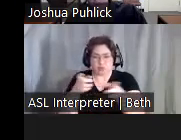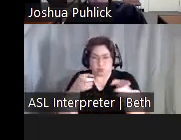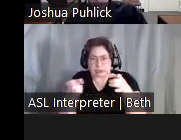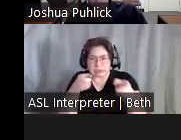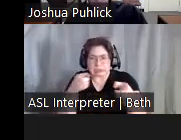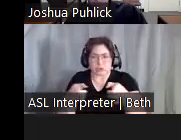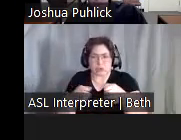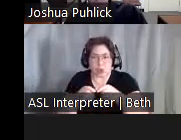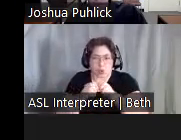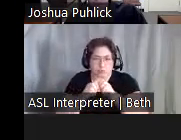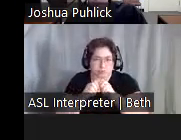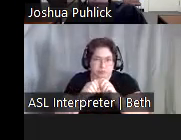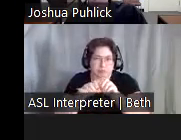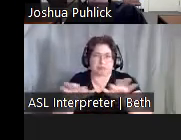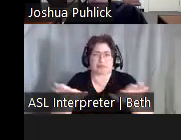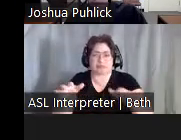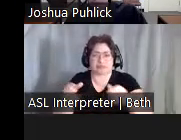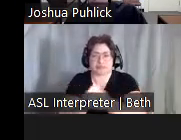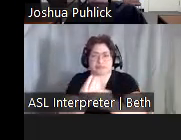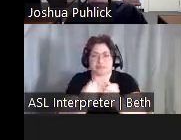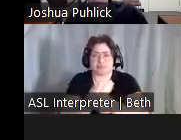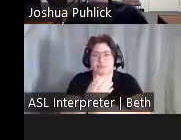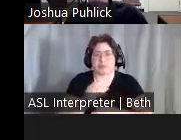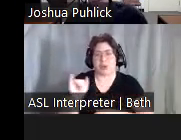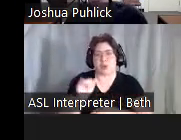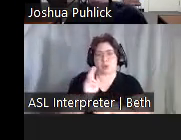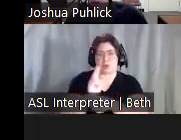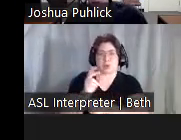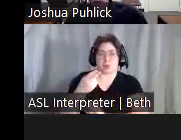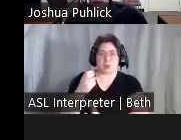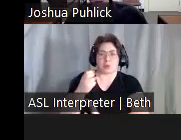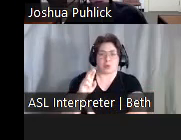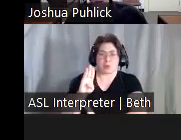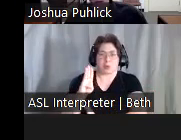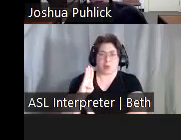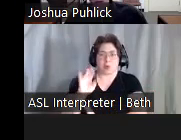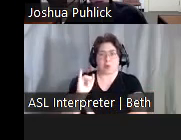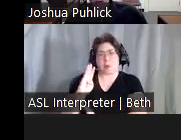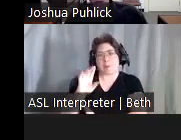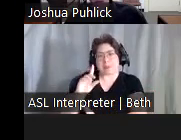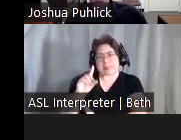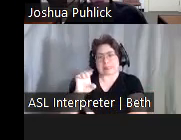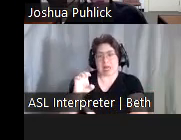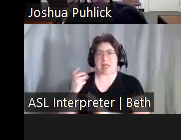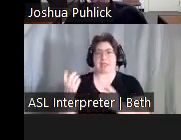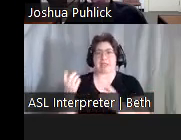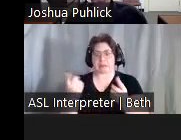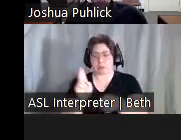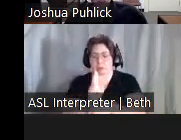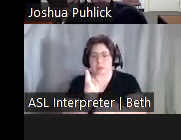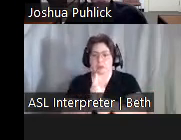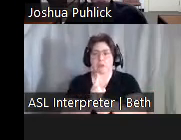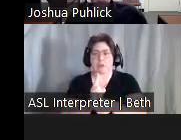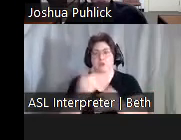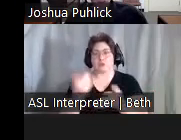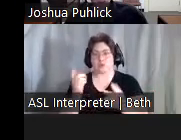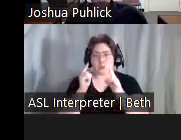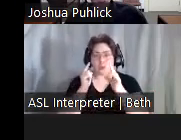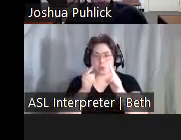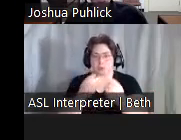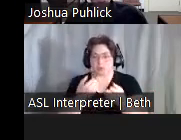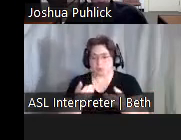We also will use herbicide as needed to achieve our desired ground cover. Other tactics are,